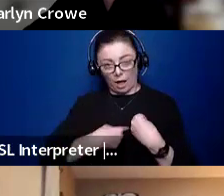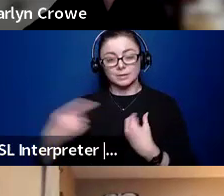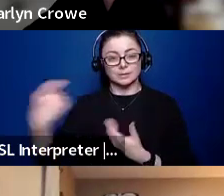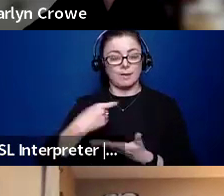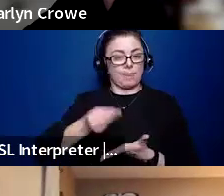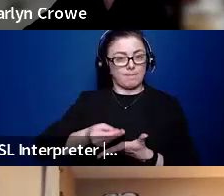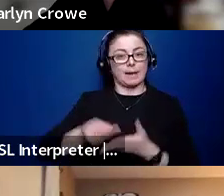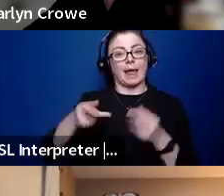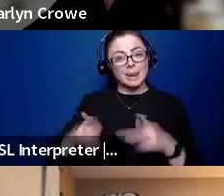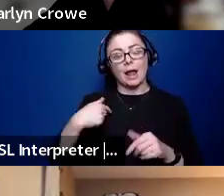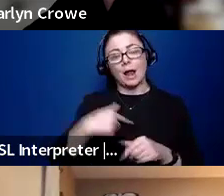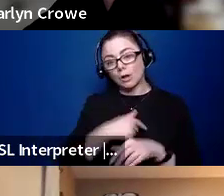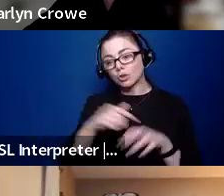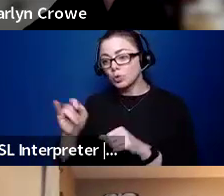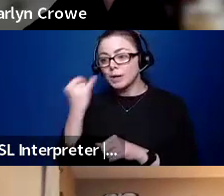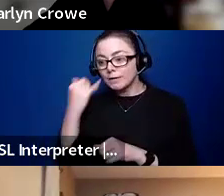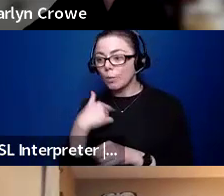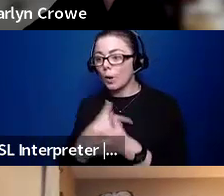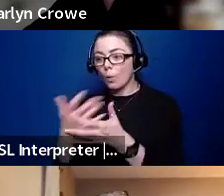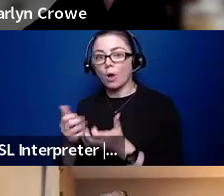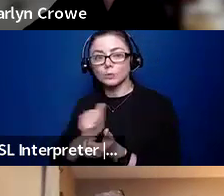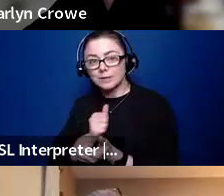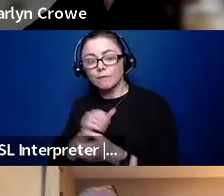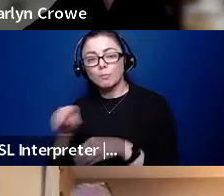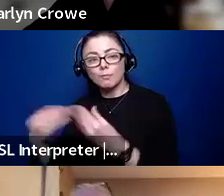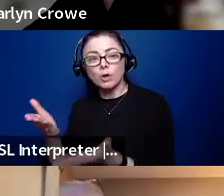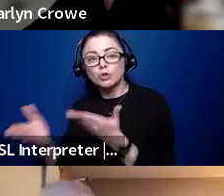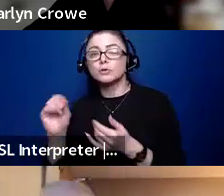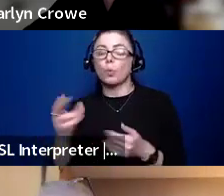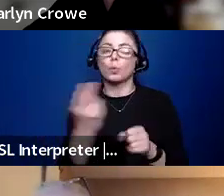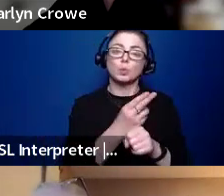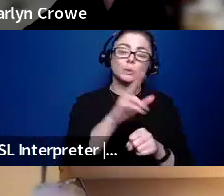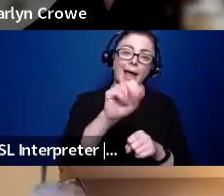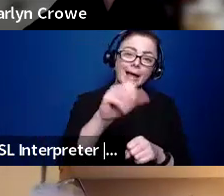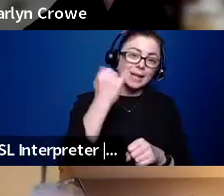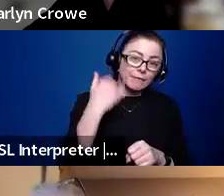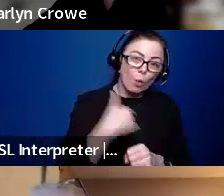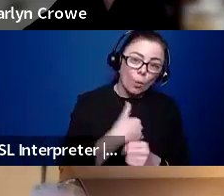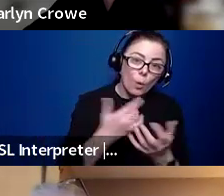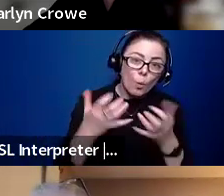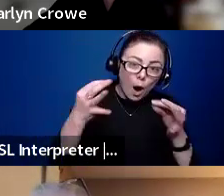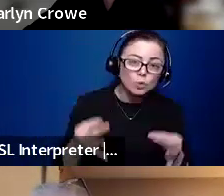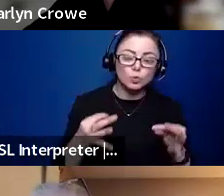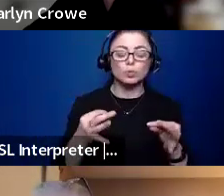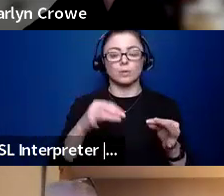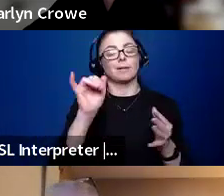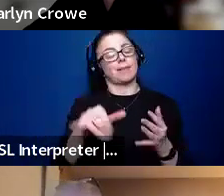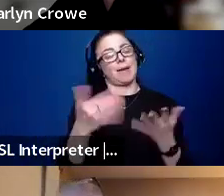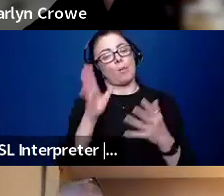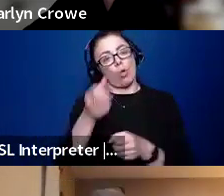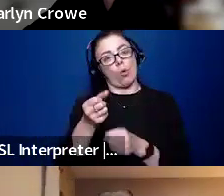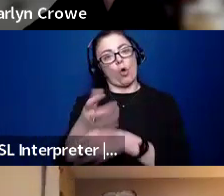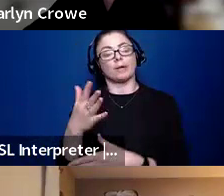it if we want to, or use the AEAs if we want to. I think that would result in some lessening of services for our